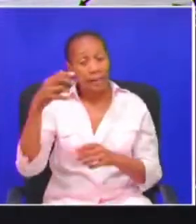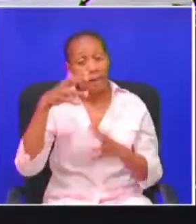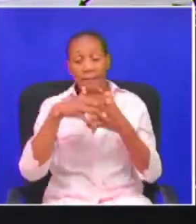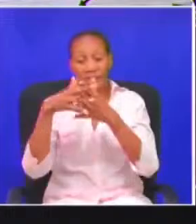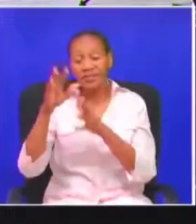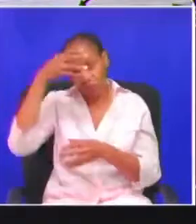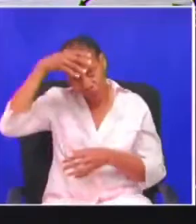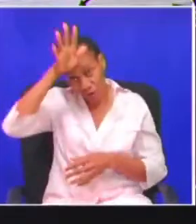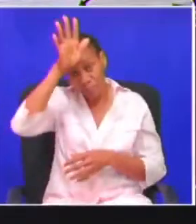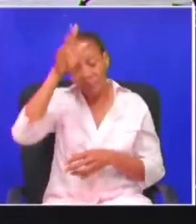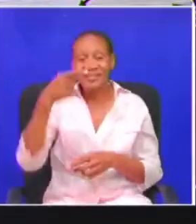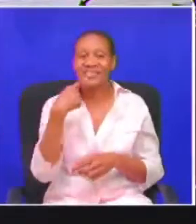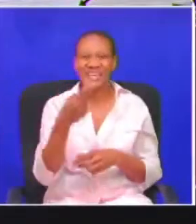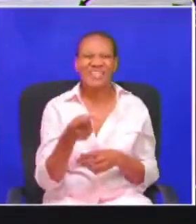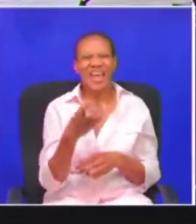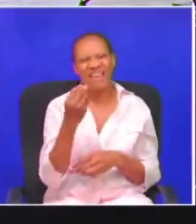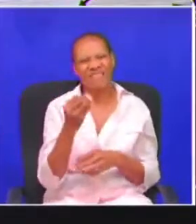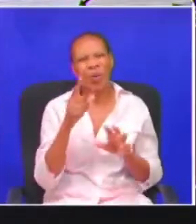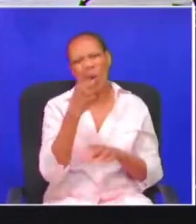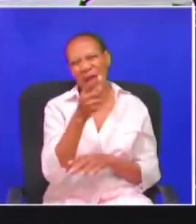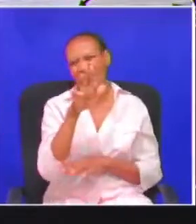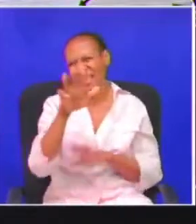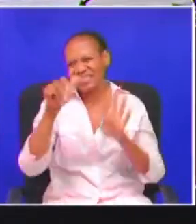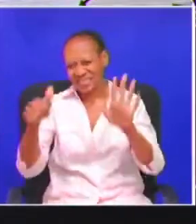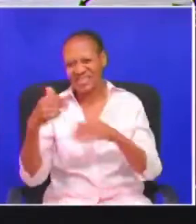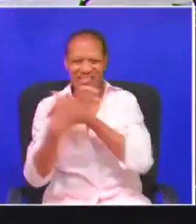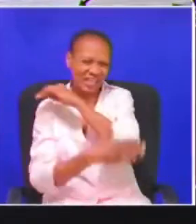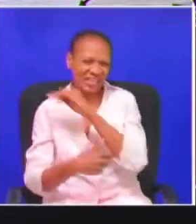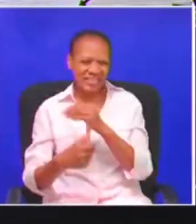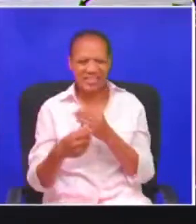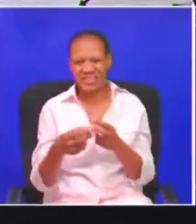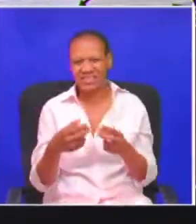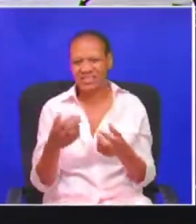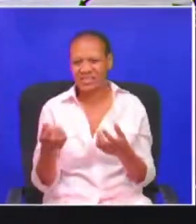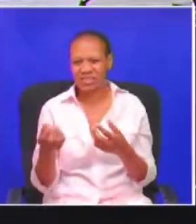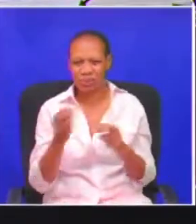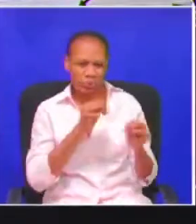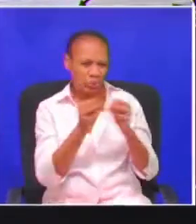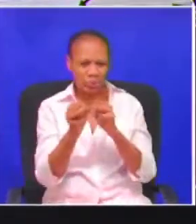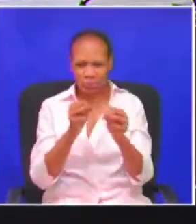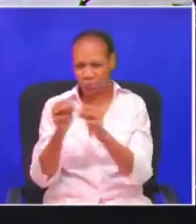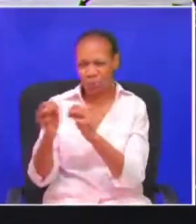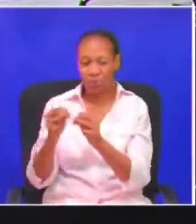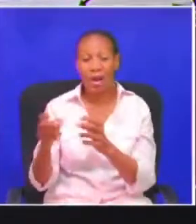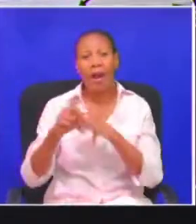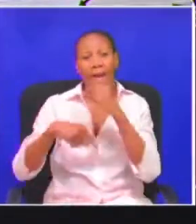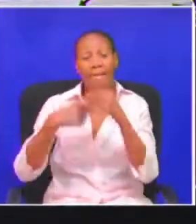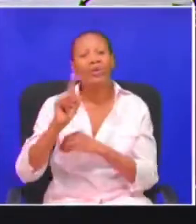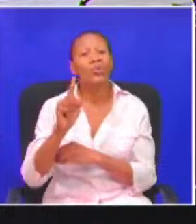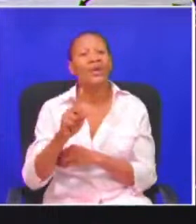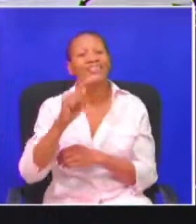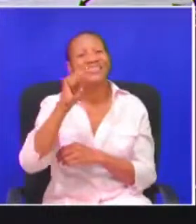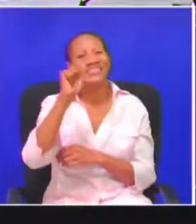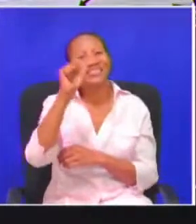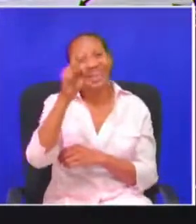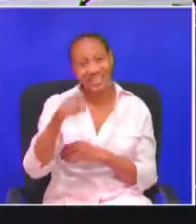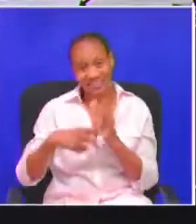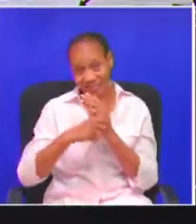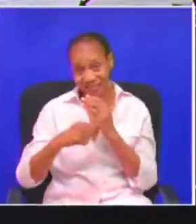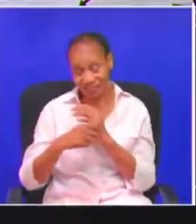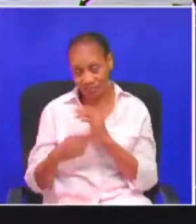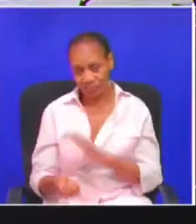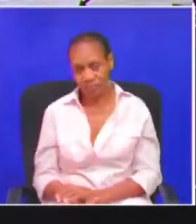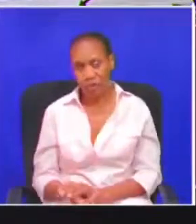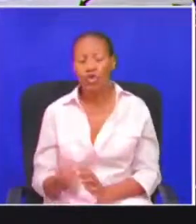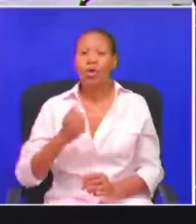all that. And the text-based negotiations are now going on. And our team,